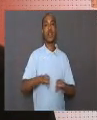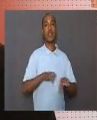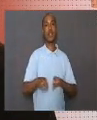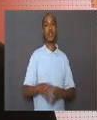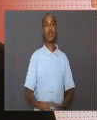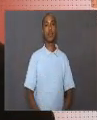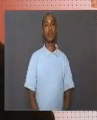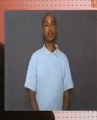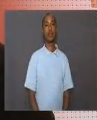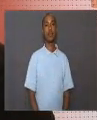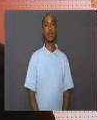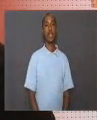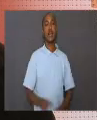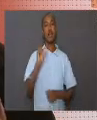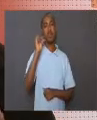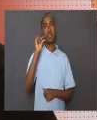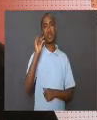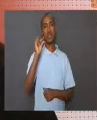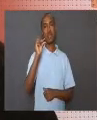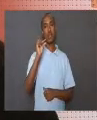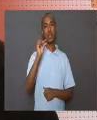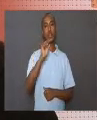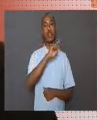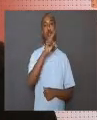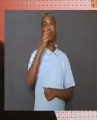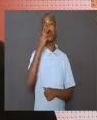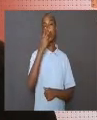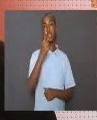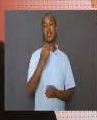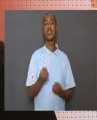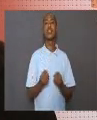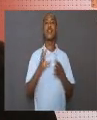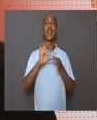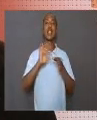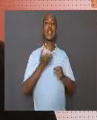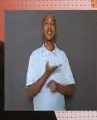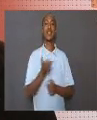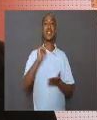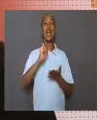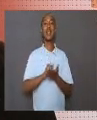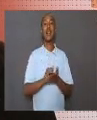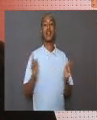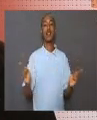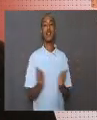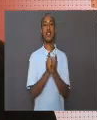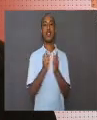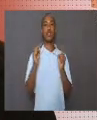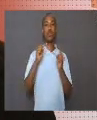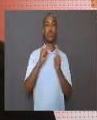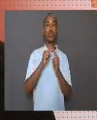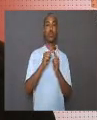activity. In a moment, you will see several sentences that are related to